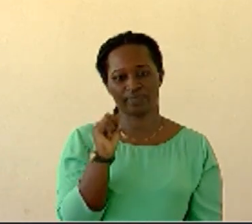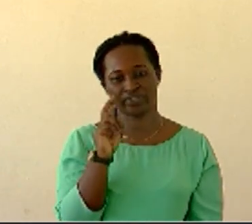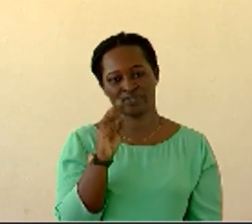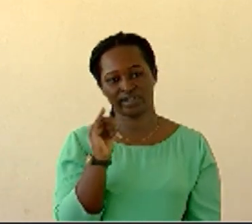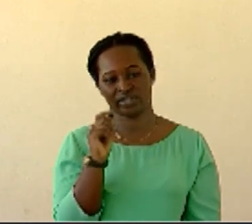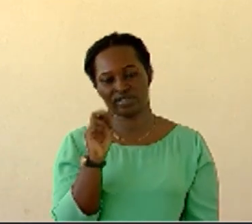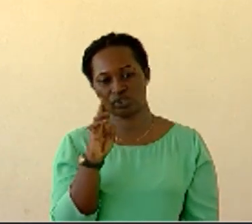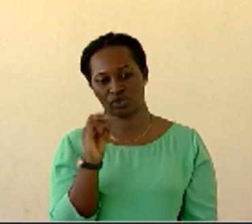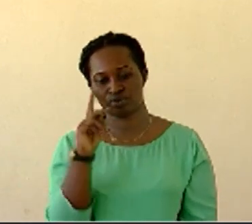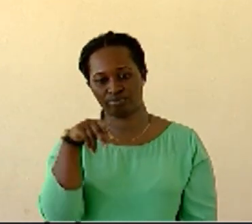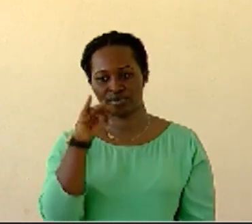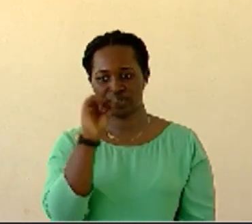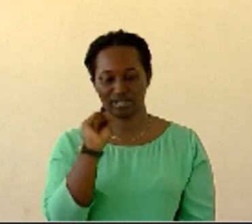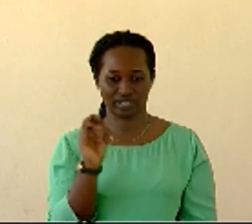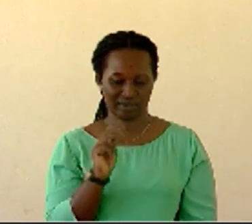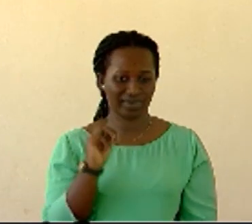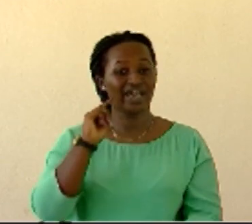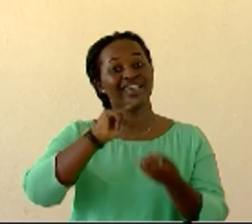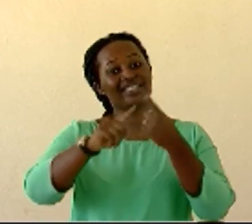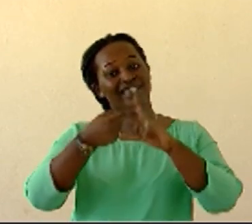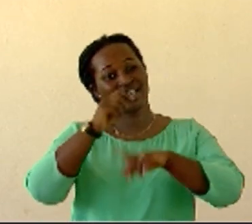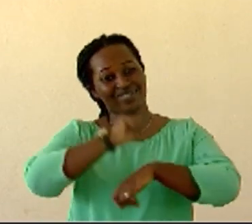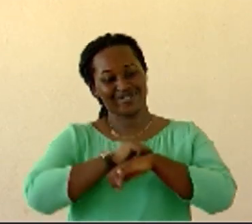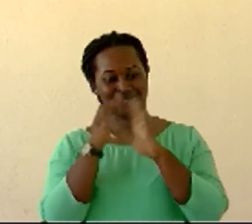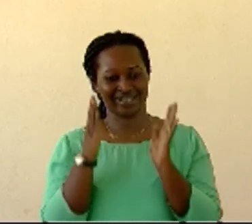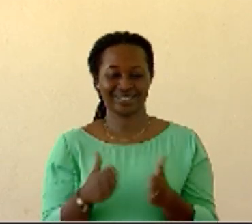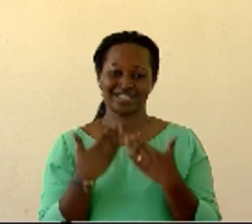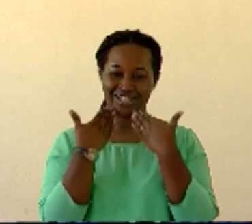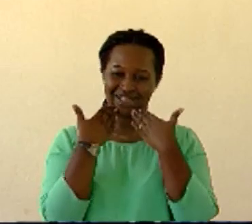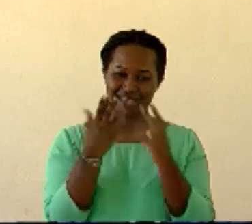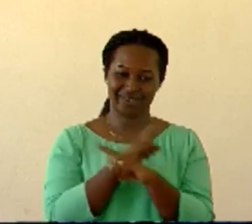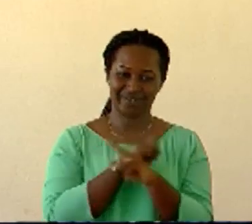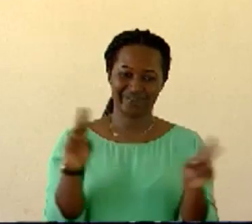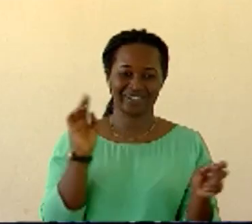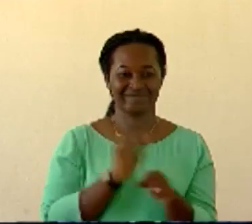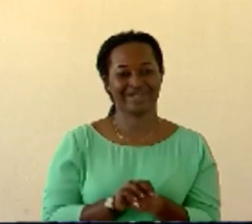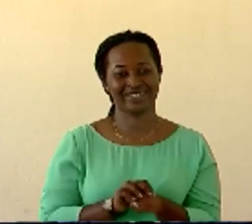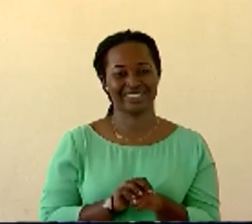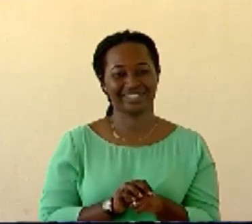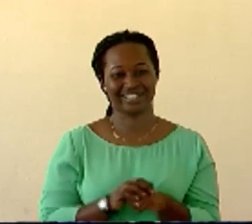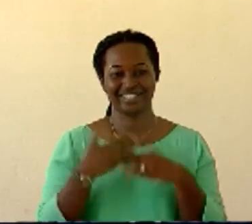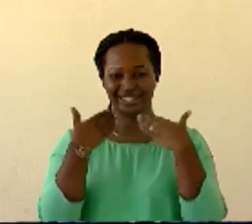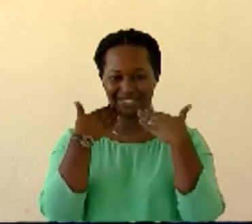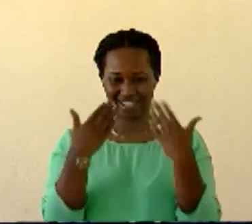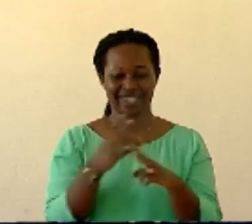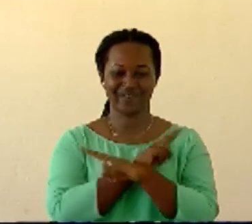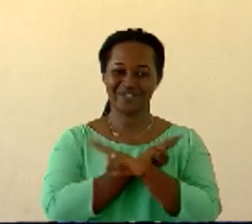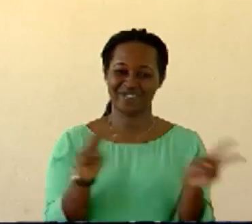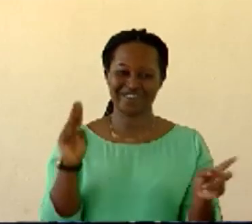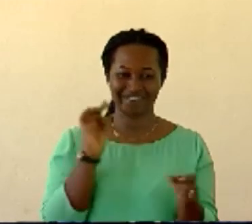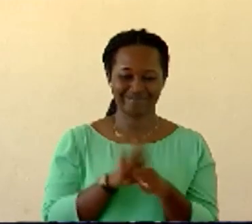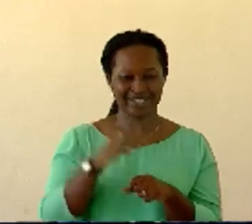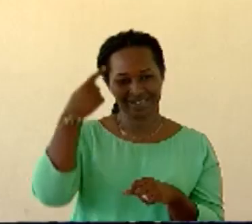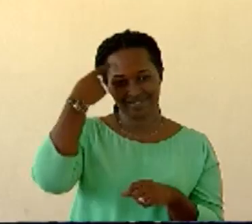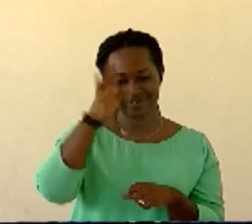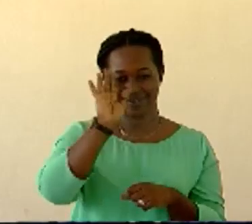gravitropism? Dear students, thank you very much. Thank you very much for